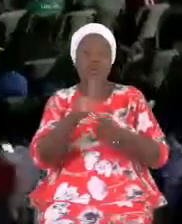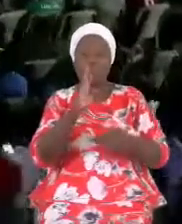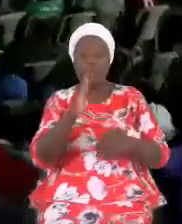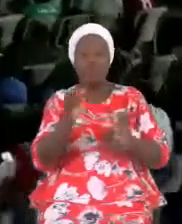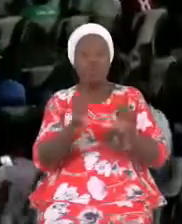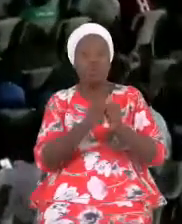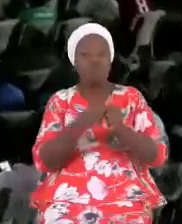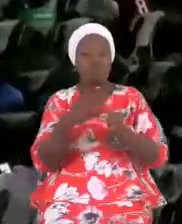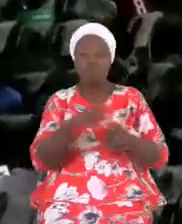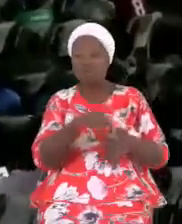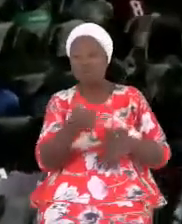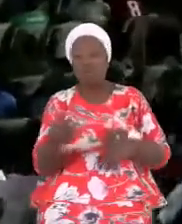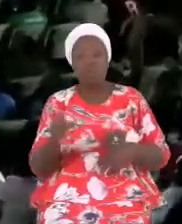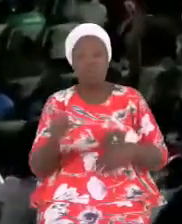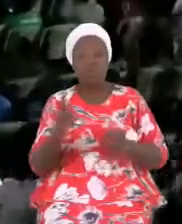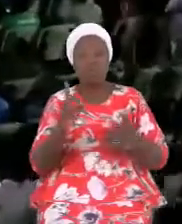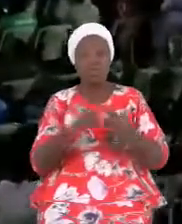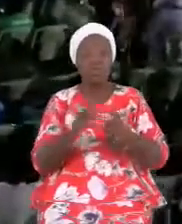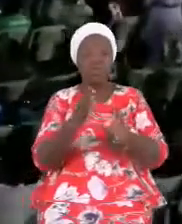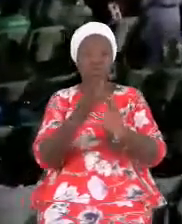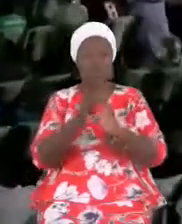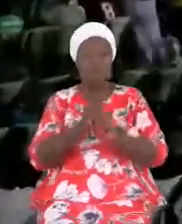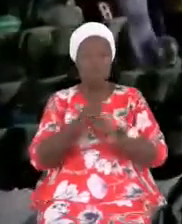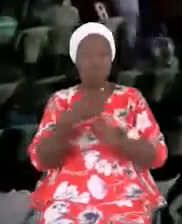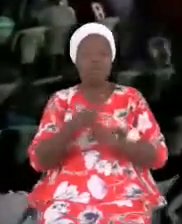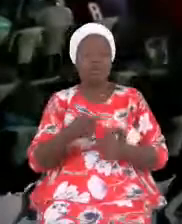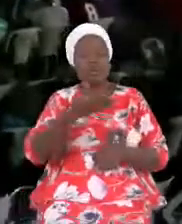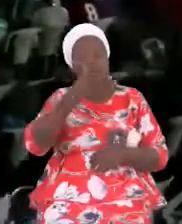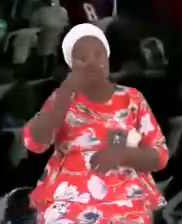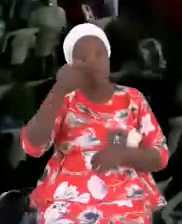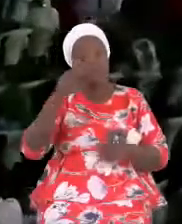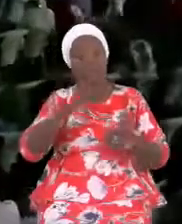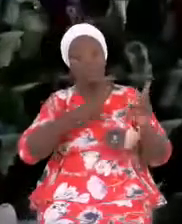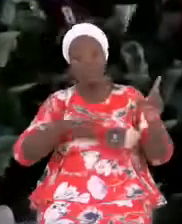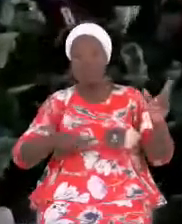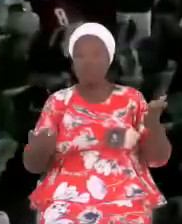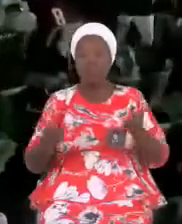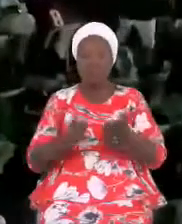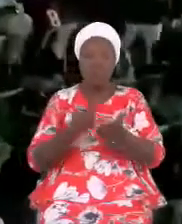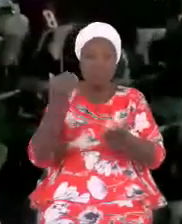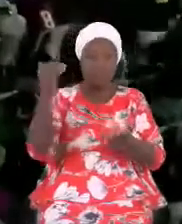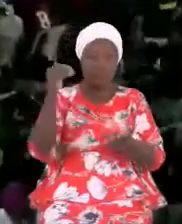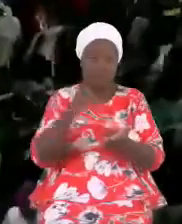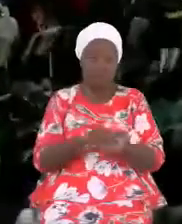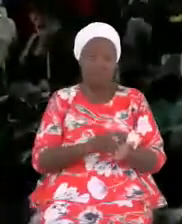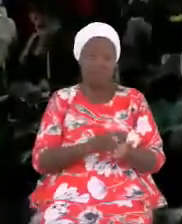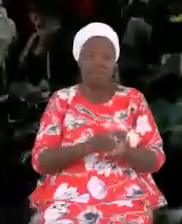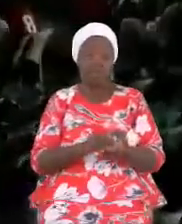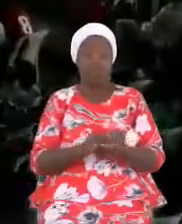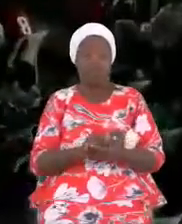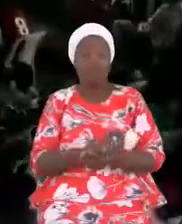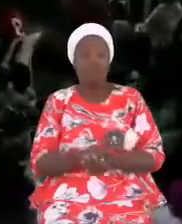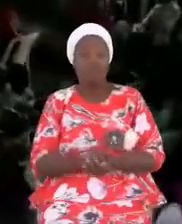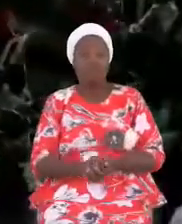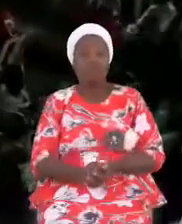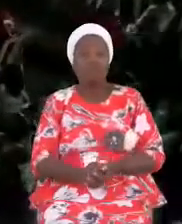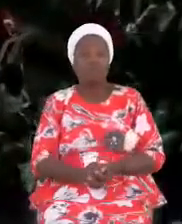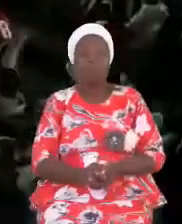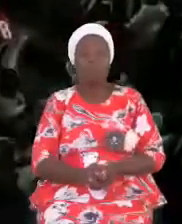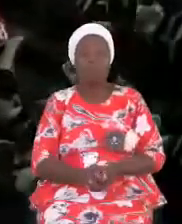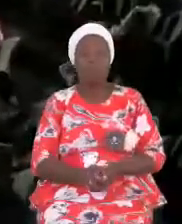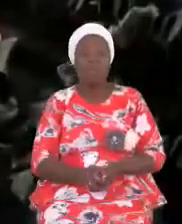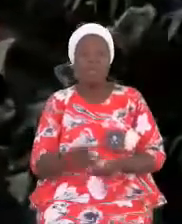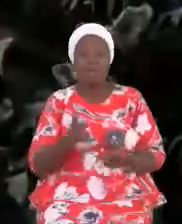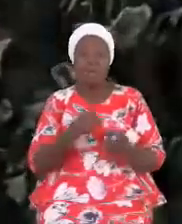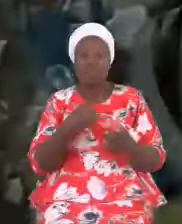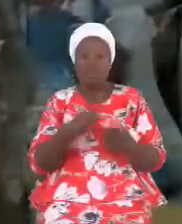Keep that date. All those who gave their lives to Christ since we started